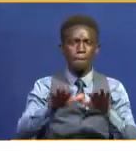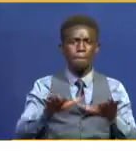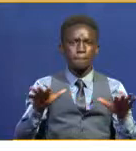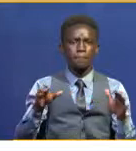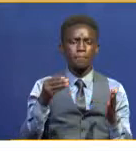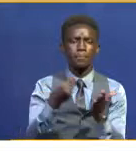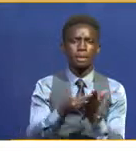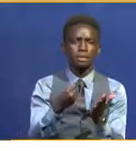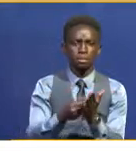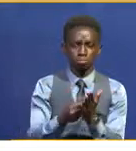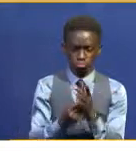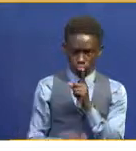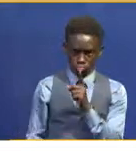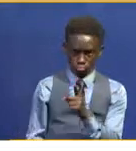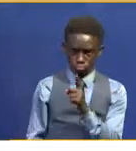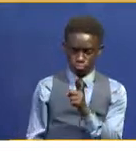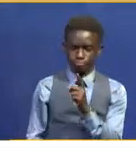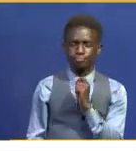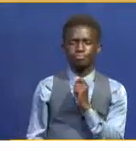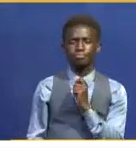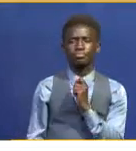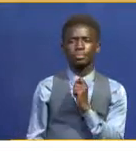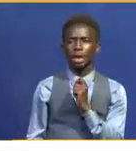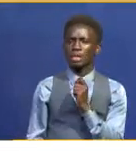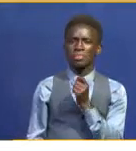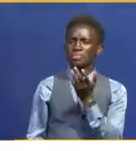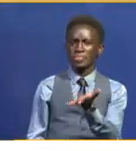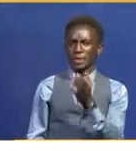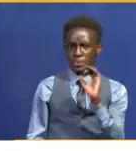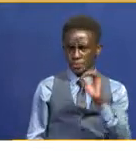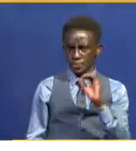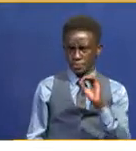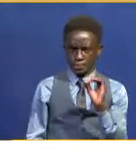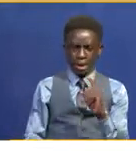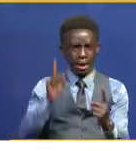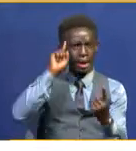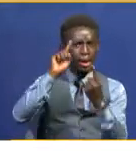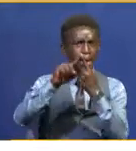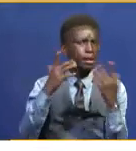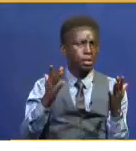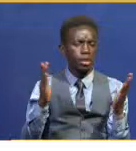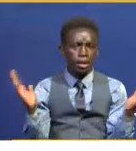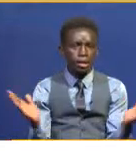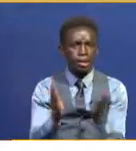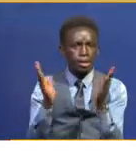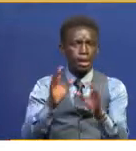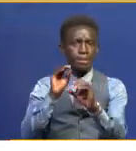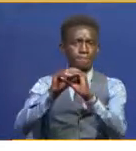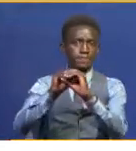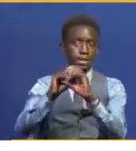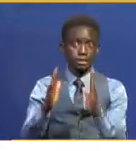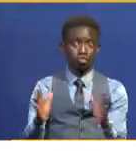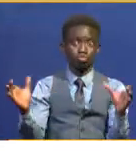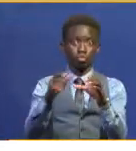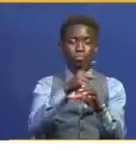funds are generally not there, so that to encourage investors to actually be able to invest in